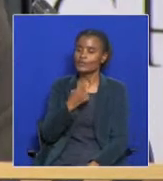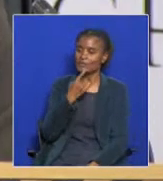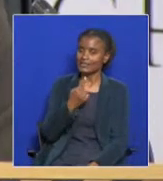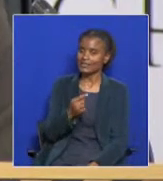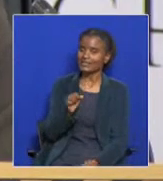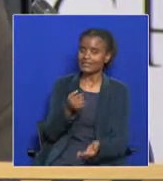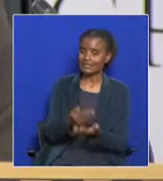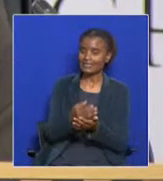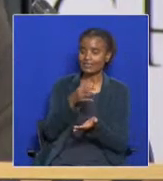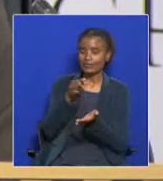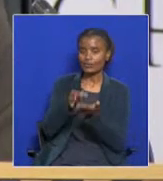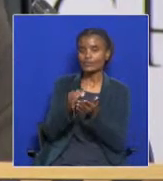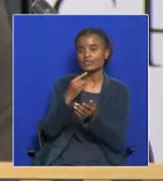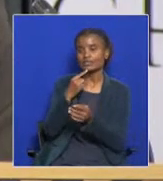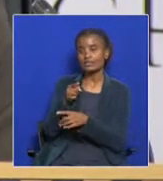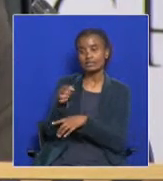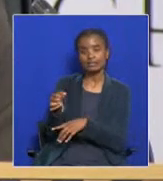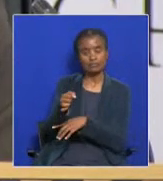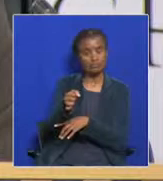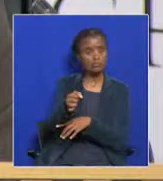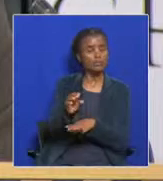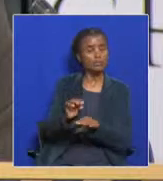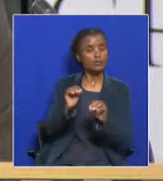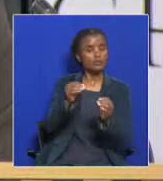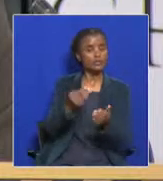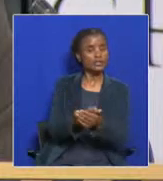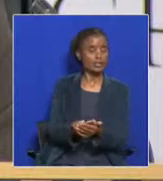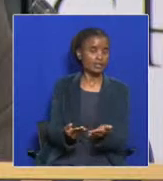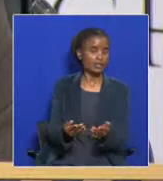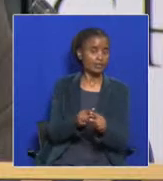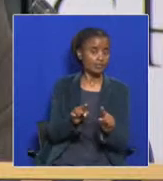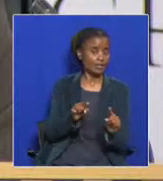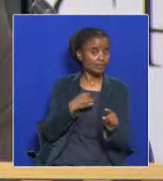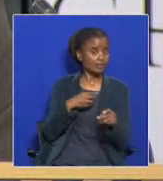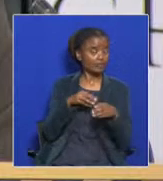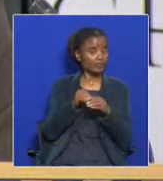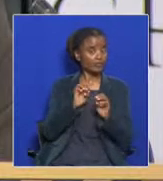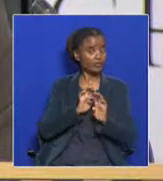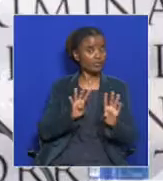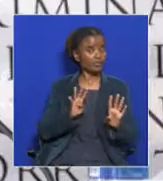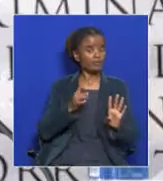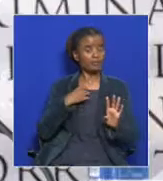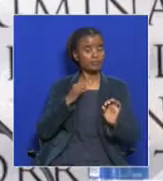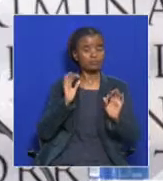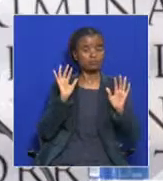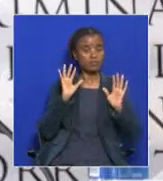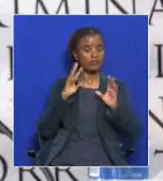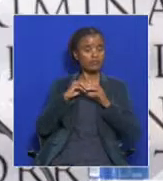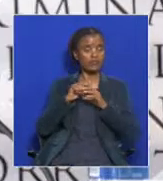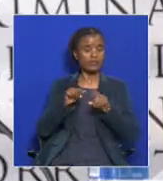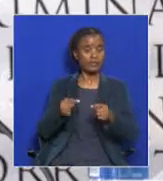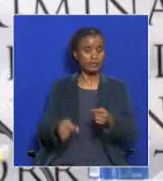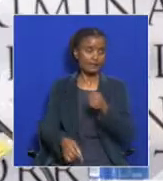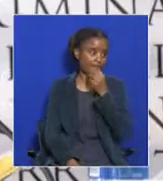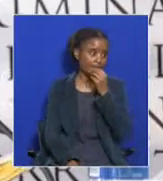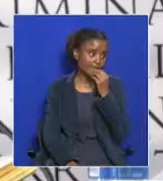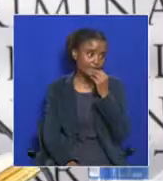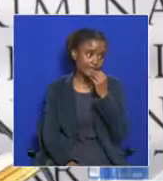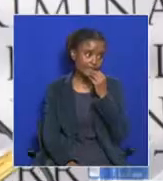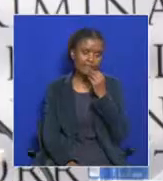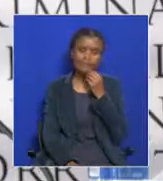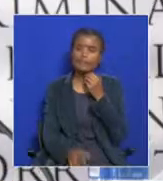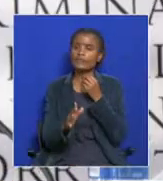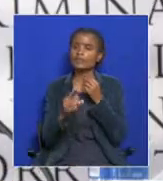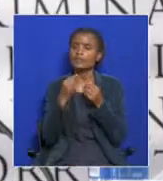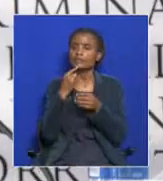for promotion. After that, if I'm not on a panel, it's out of my hands, Commissioner. Oh, I thought you would be recommending him for promotion because